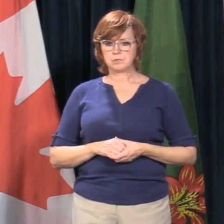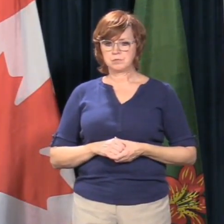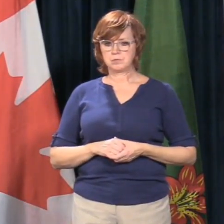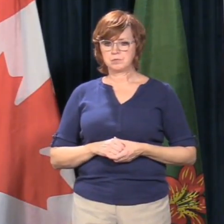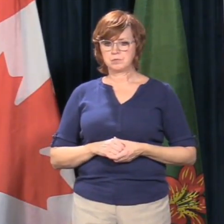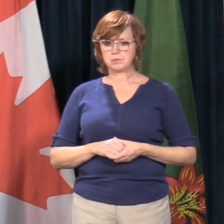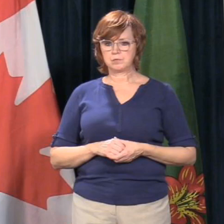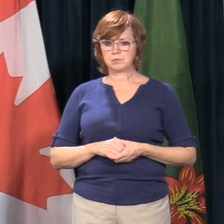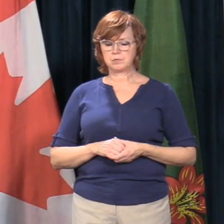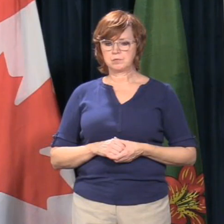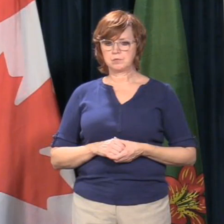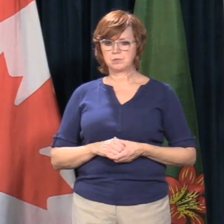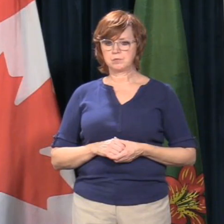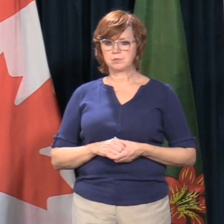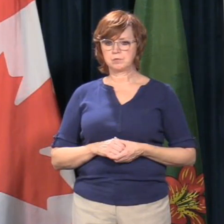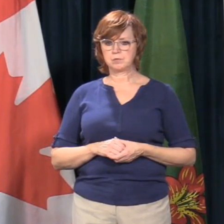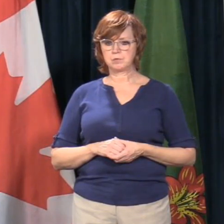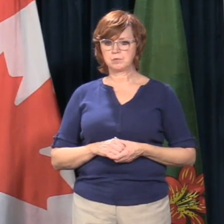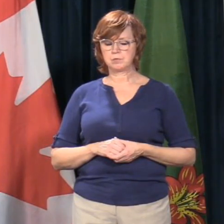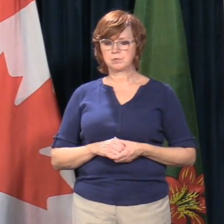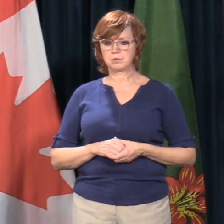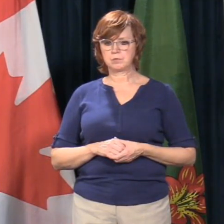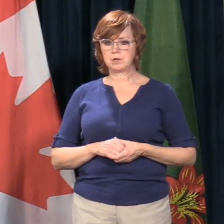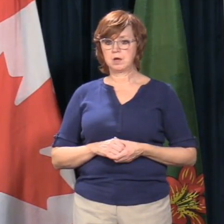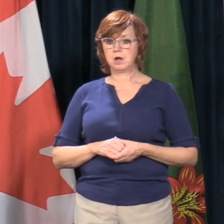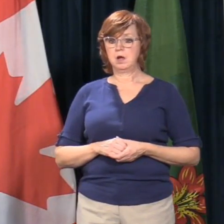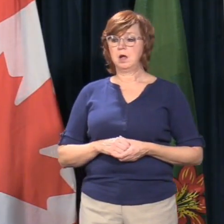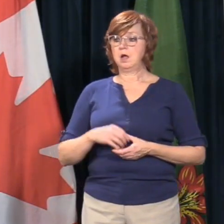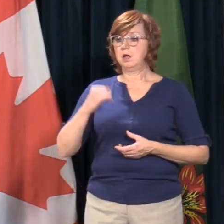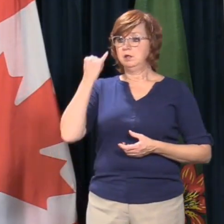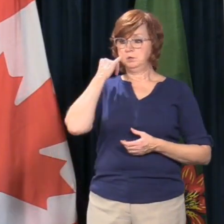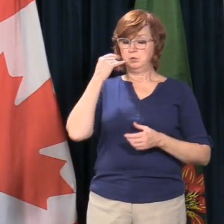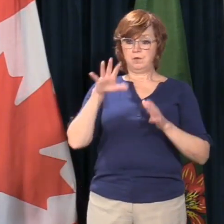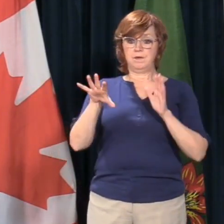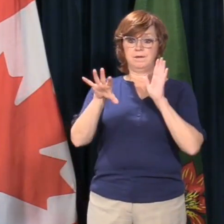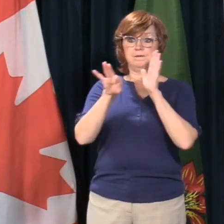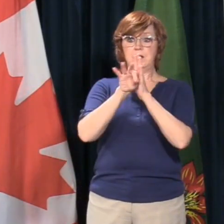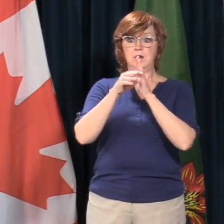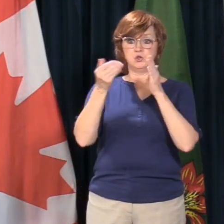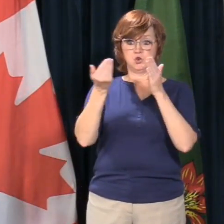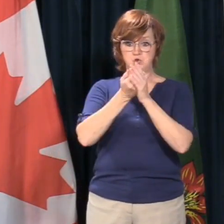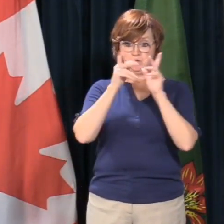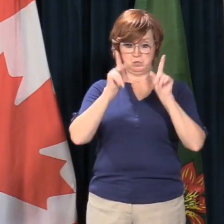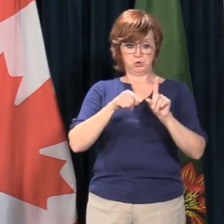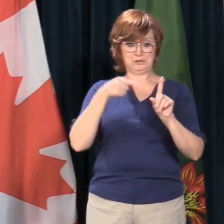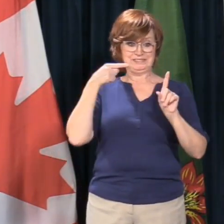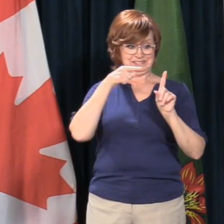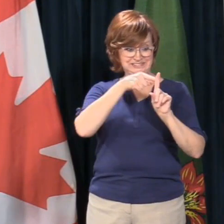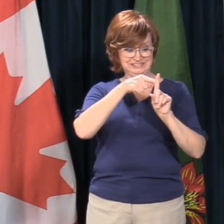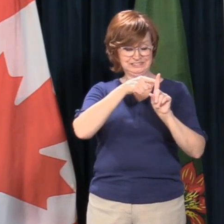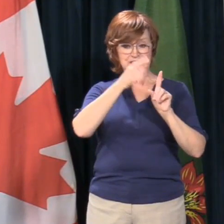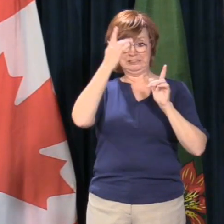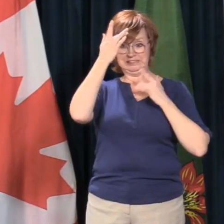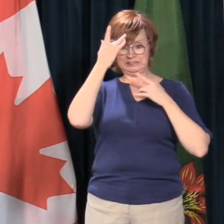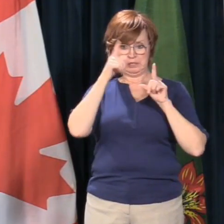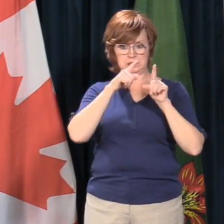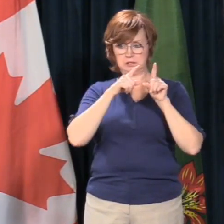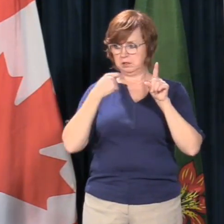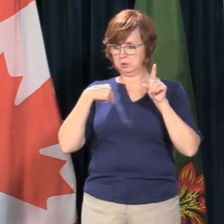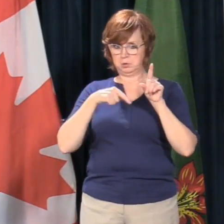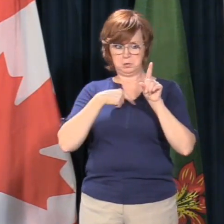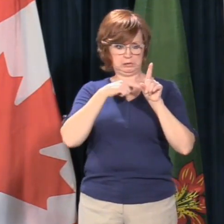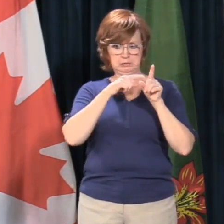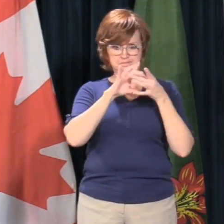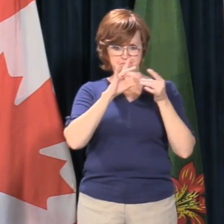having usually discussion with the leadership, and we have some plans in the community. And it